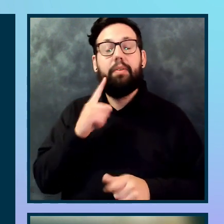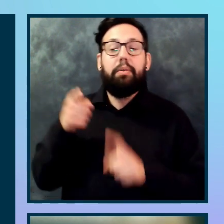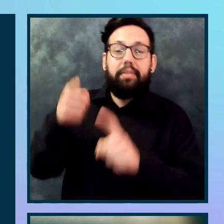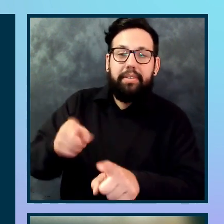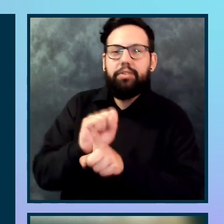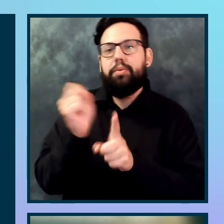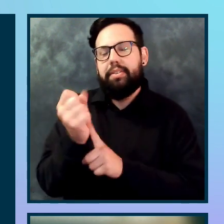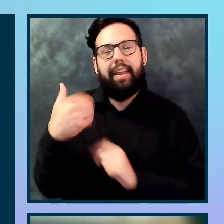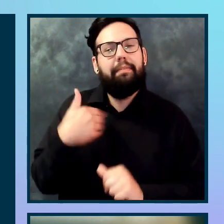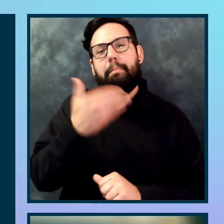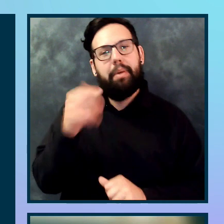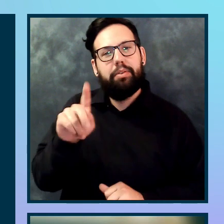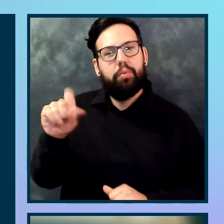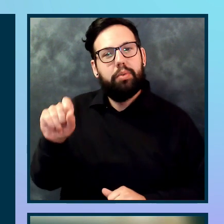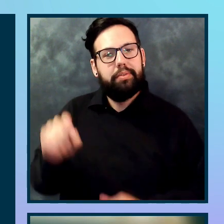use.